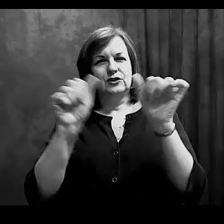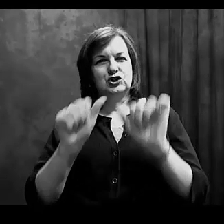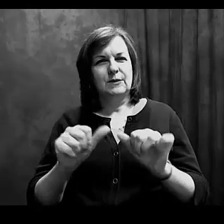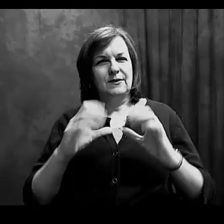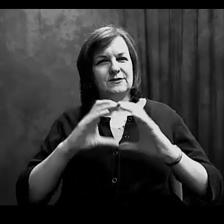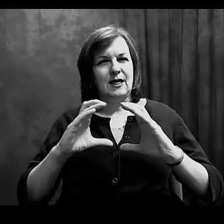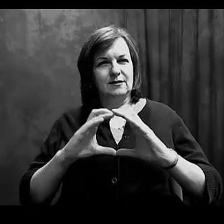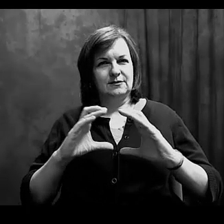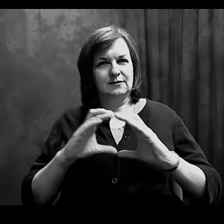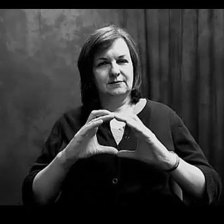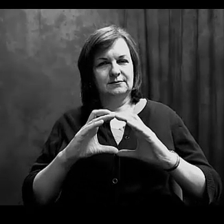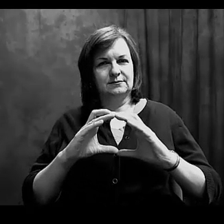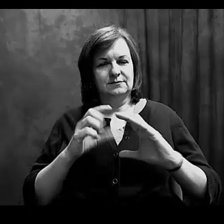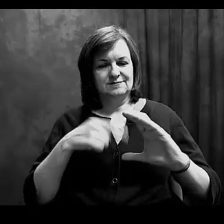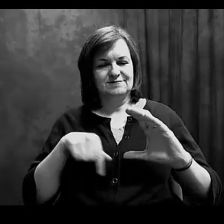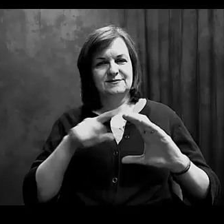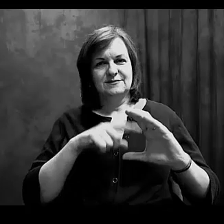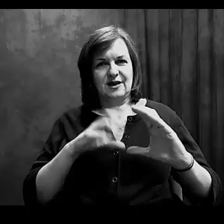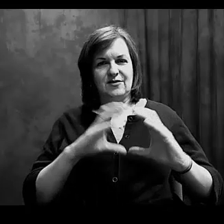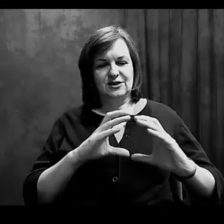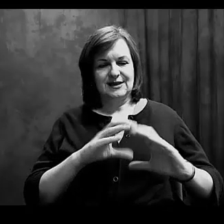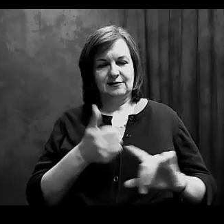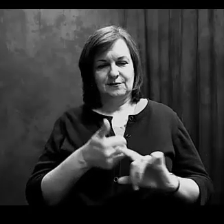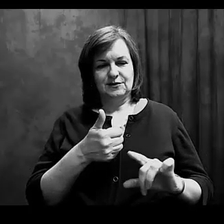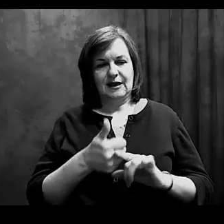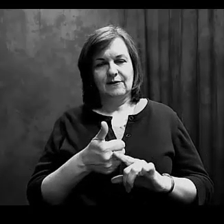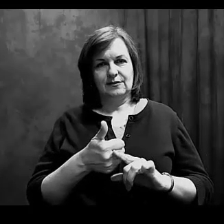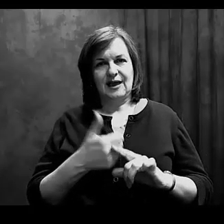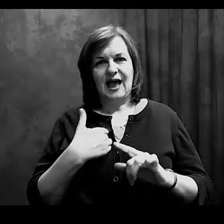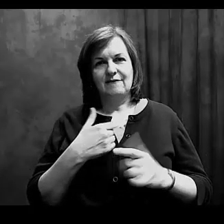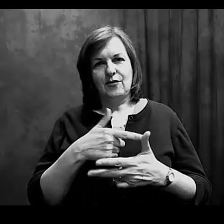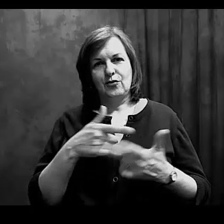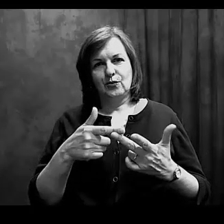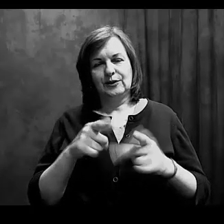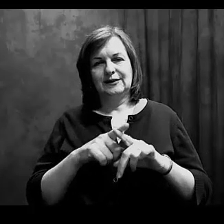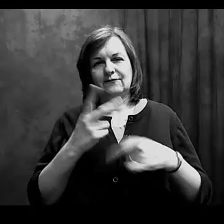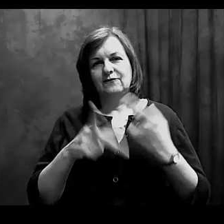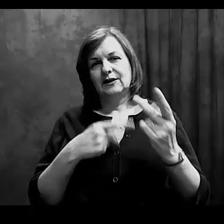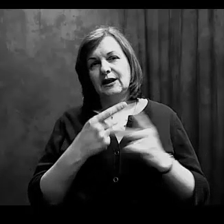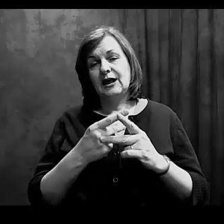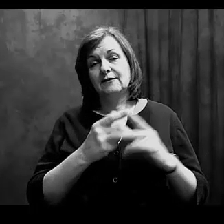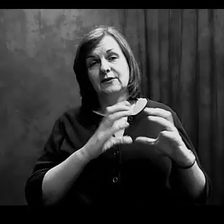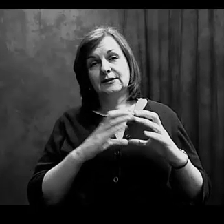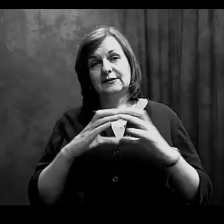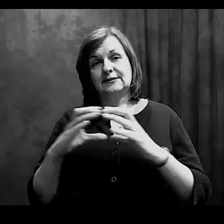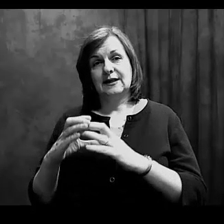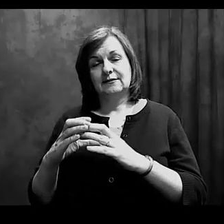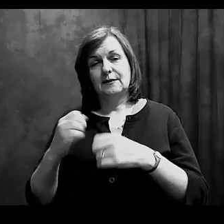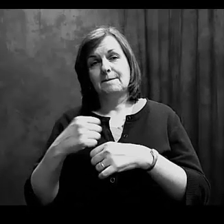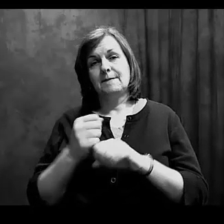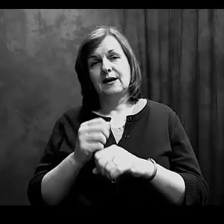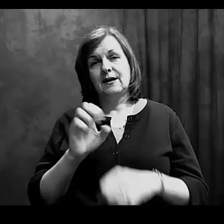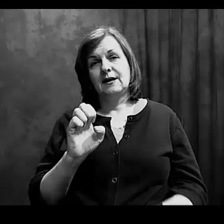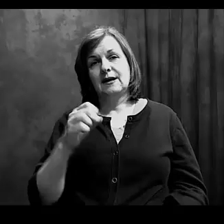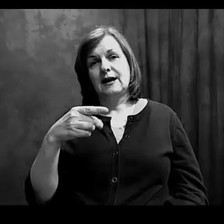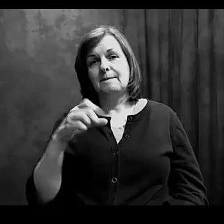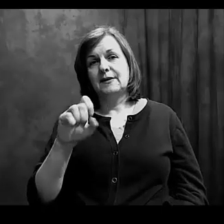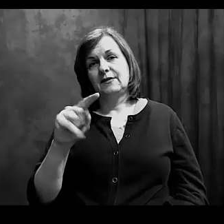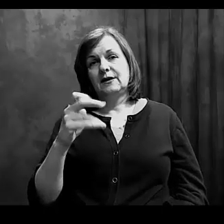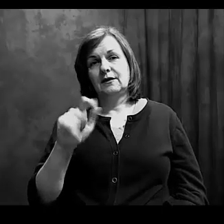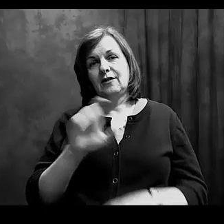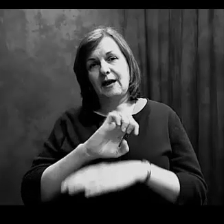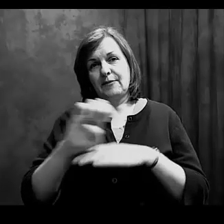different shapes. So the cells that make up these tissues, we can have three different kinds of cells making